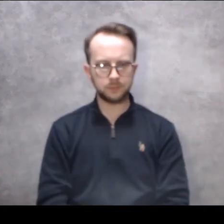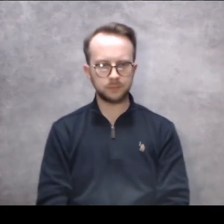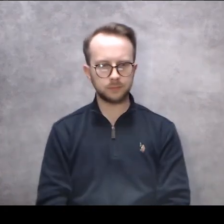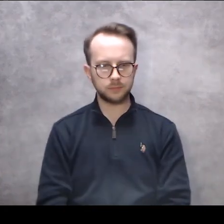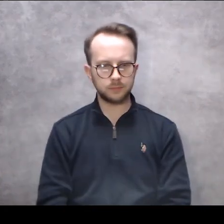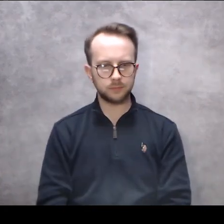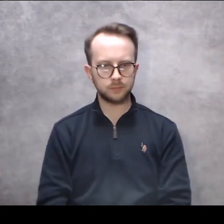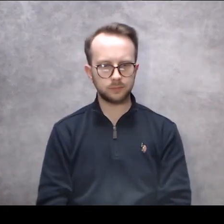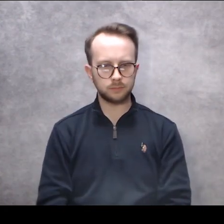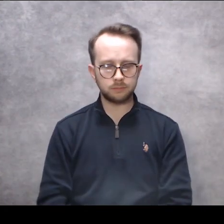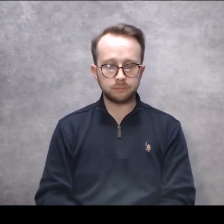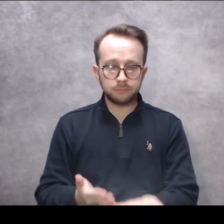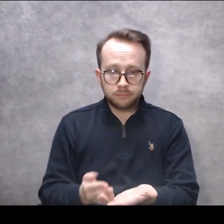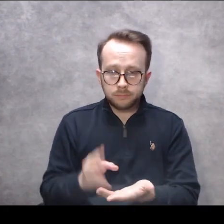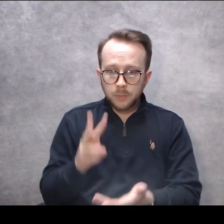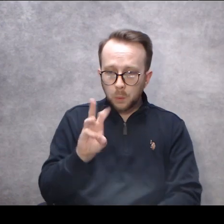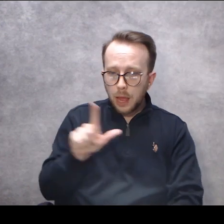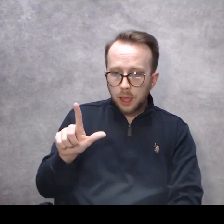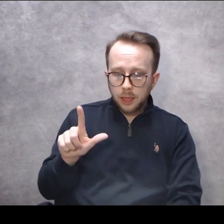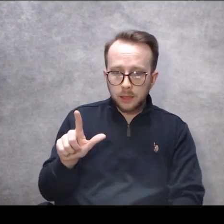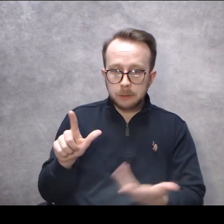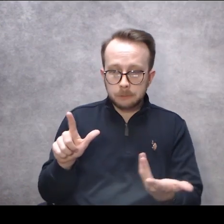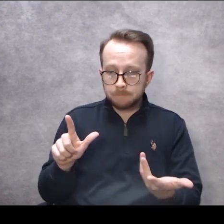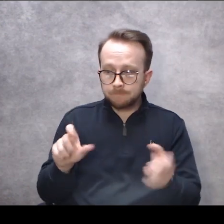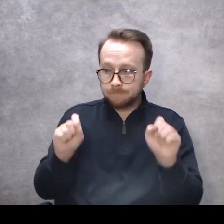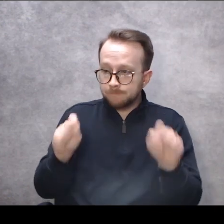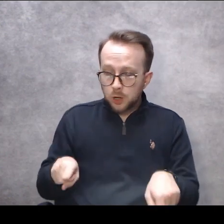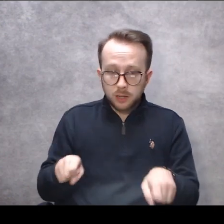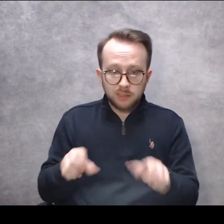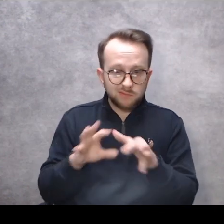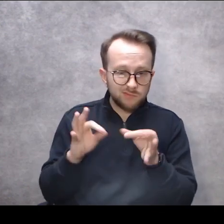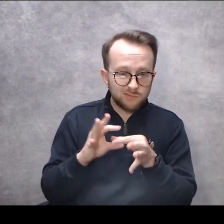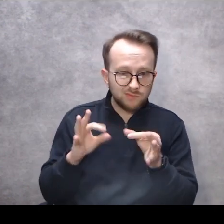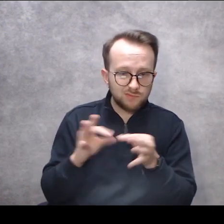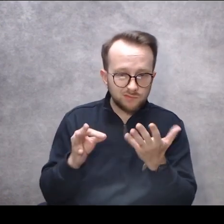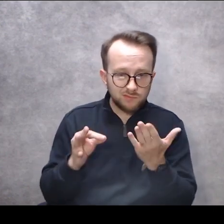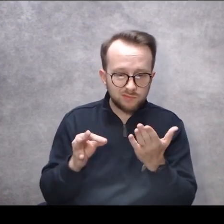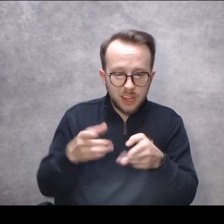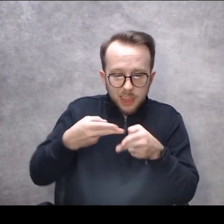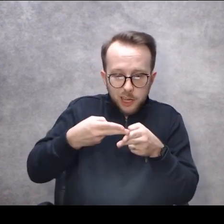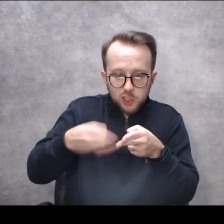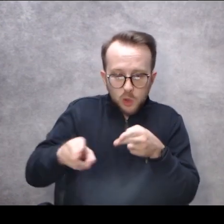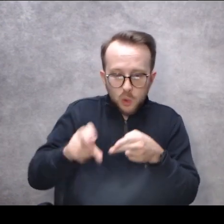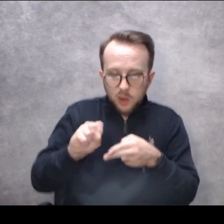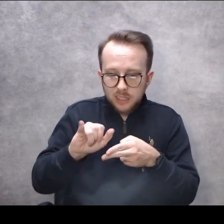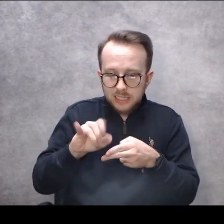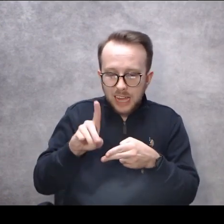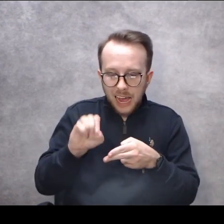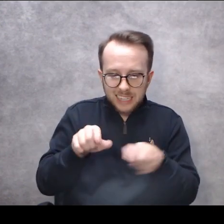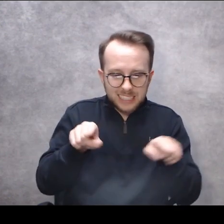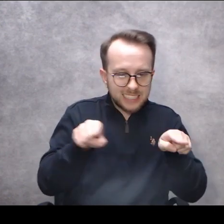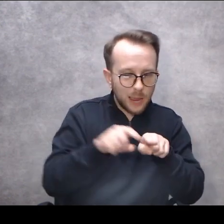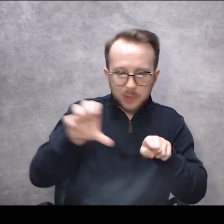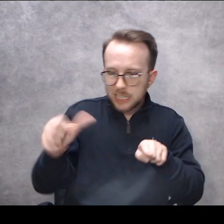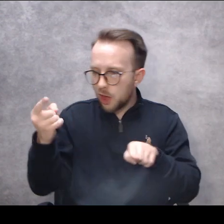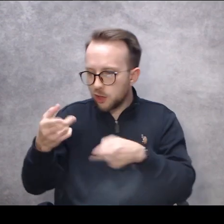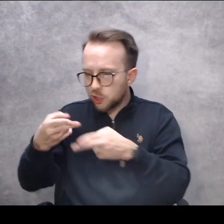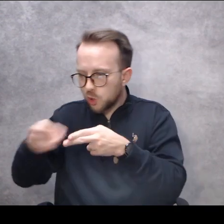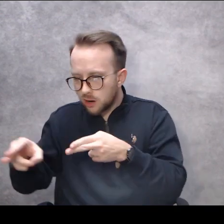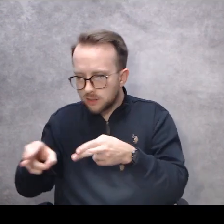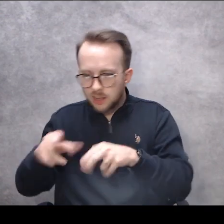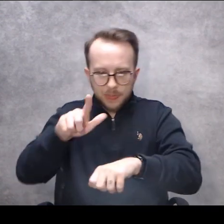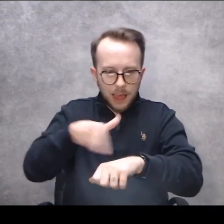Well, could we just say that like the short side is same as the other short side and the